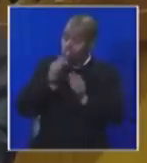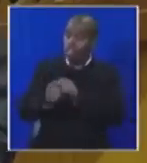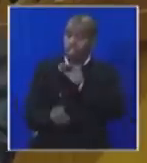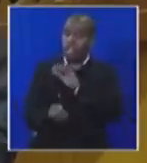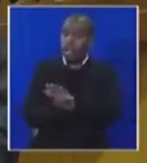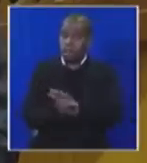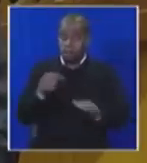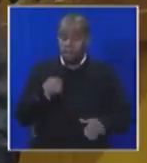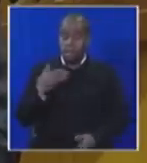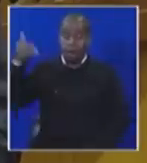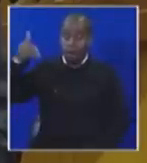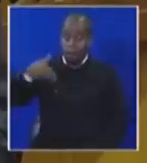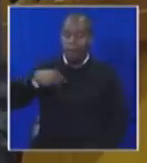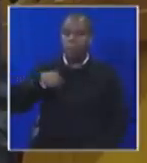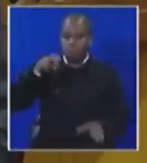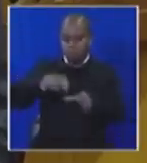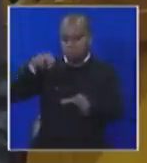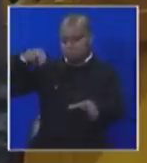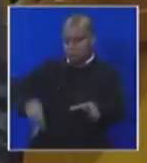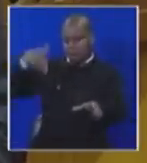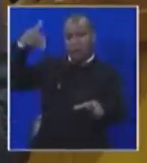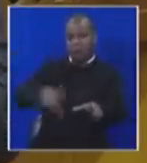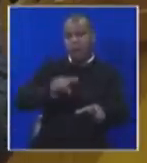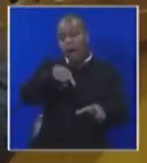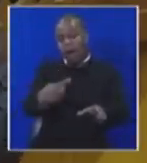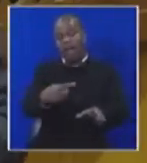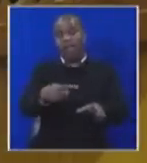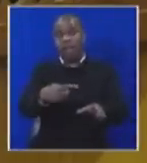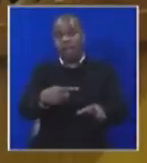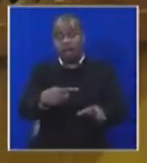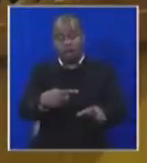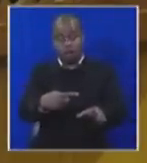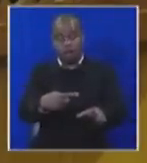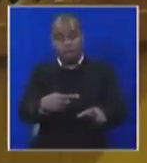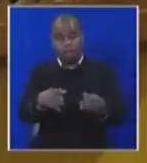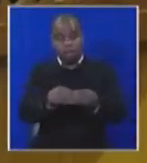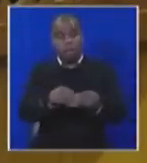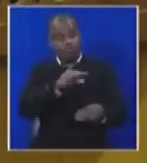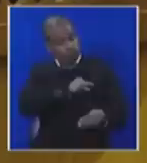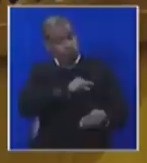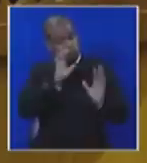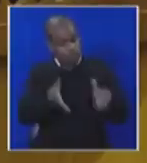I left this House, some members have been convicted and converted. Inguqu iyeza.